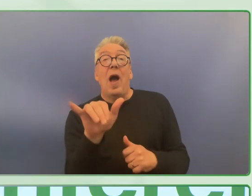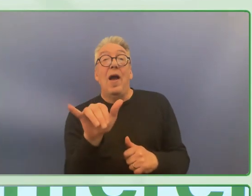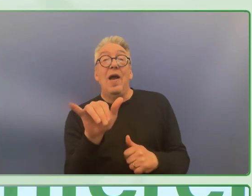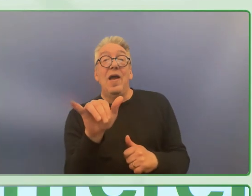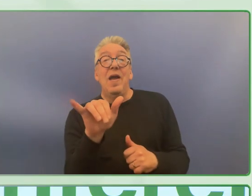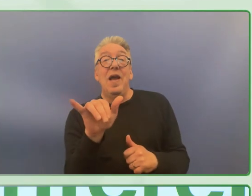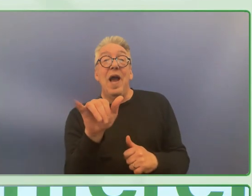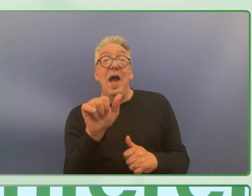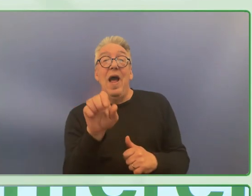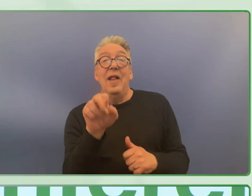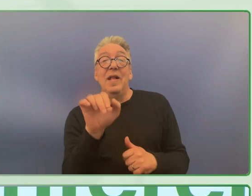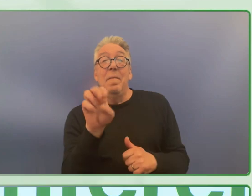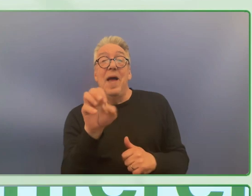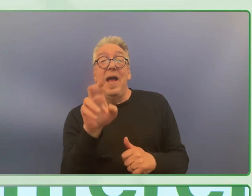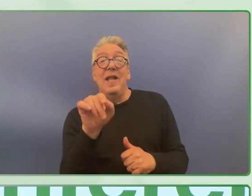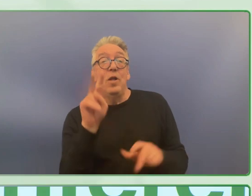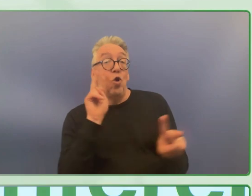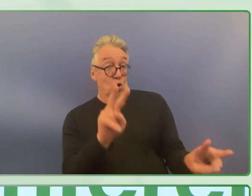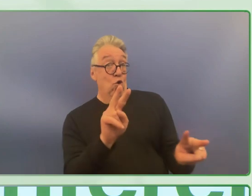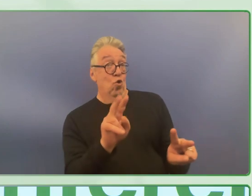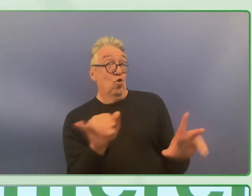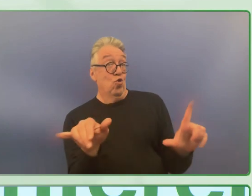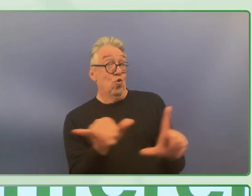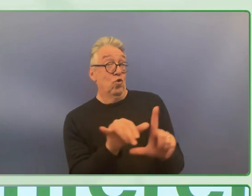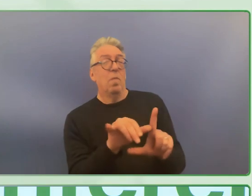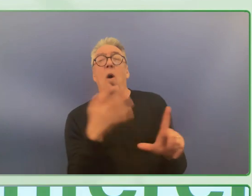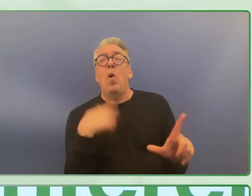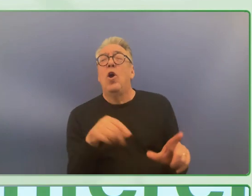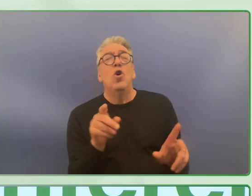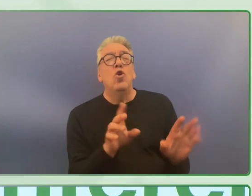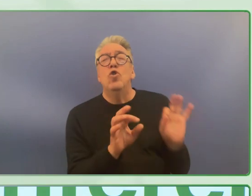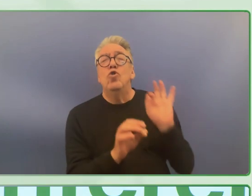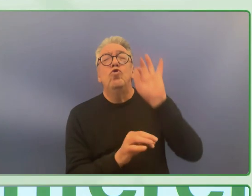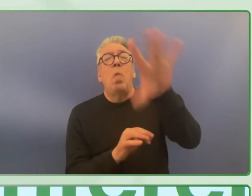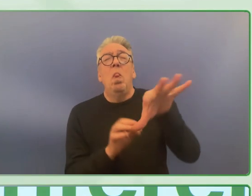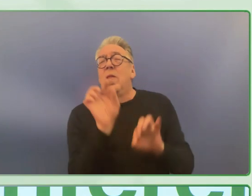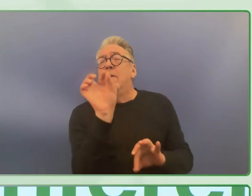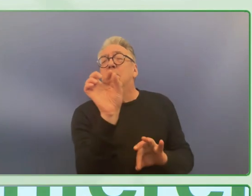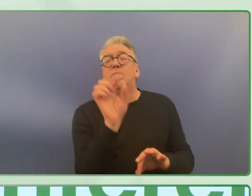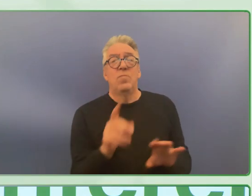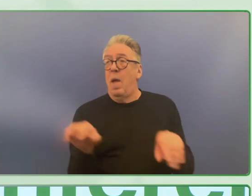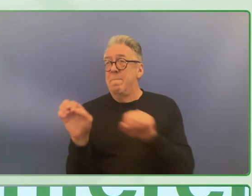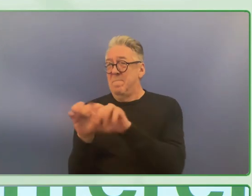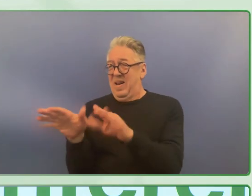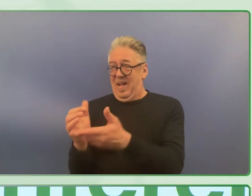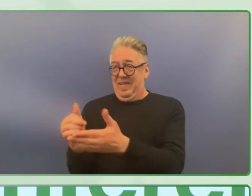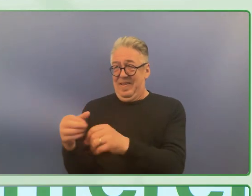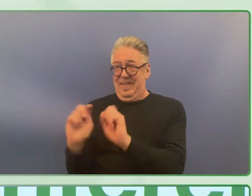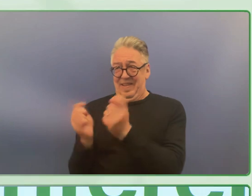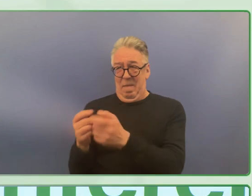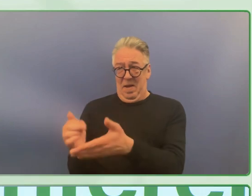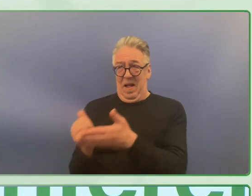in more suspense, so I just want to show you a snippet, if the media team may help me, just a snippet of one of